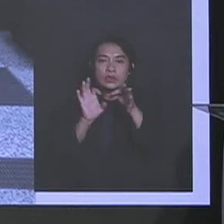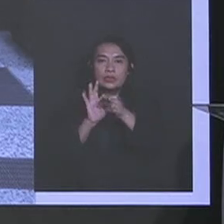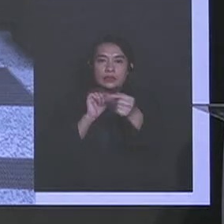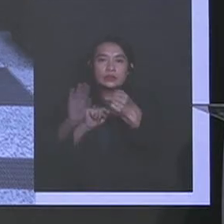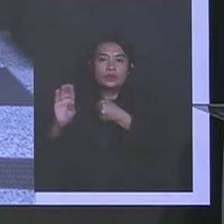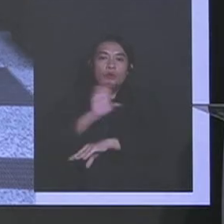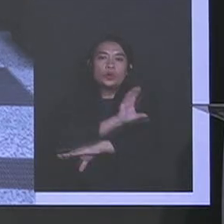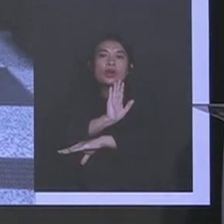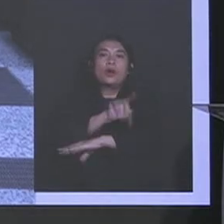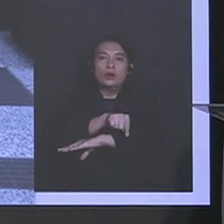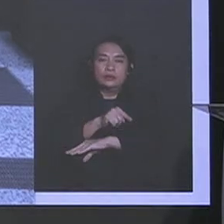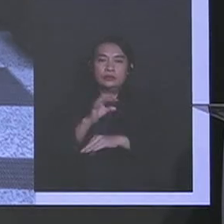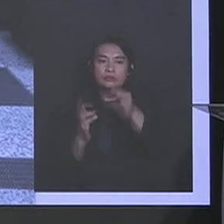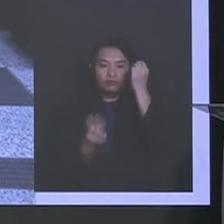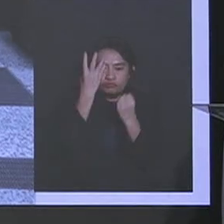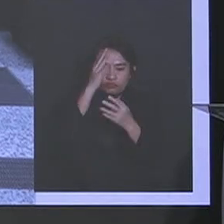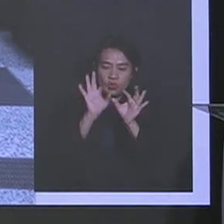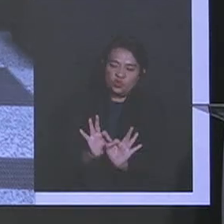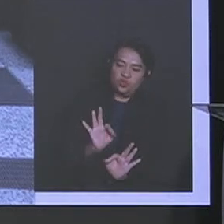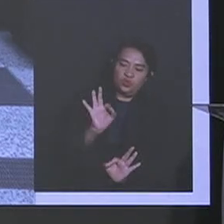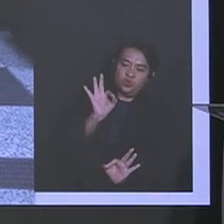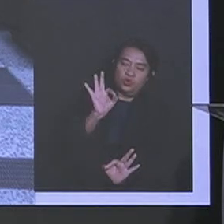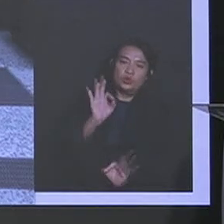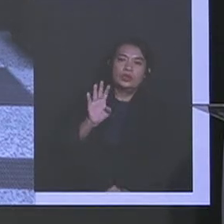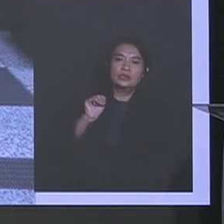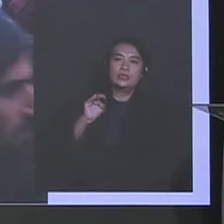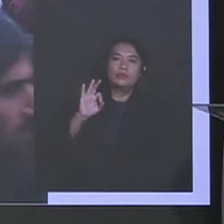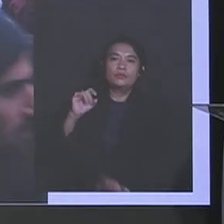level, and you can really just have fun.